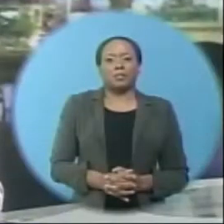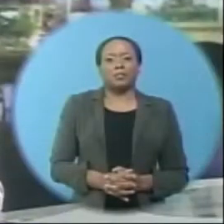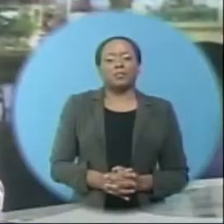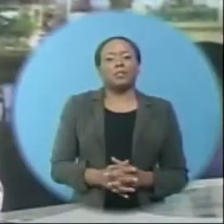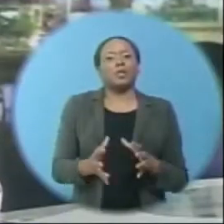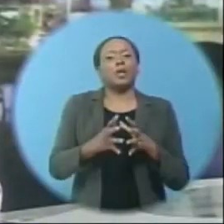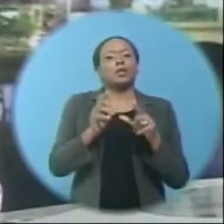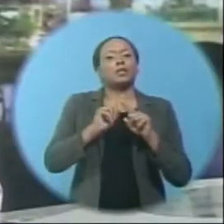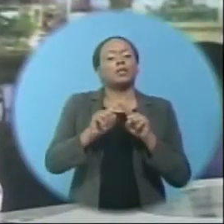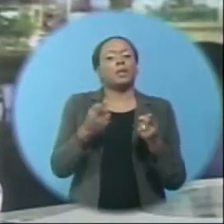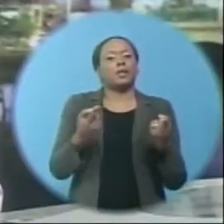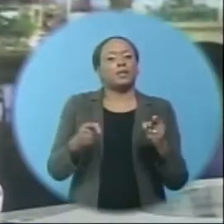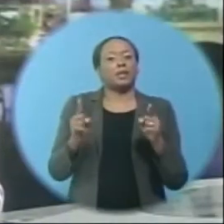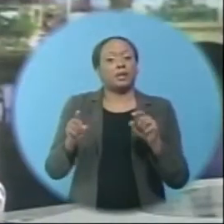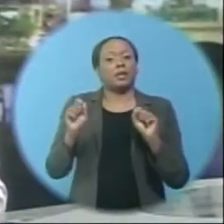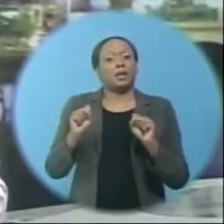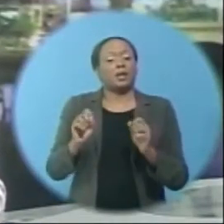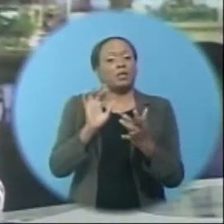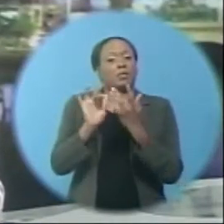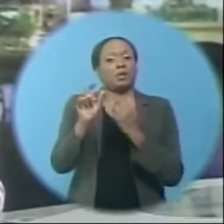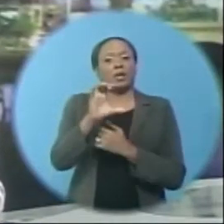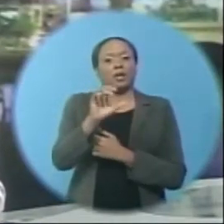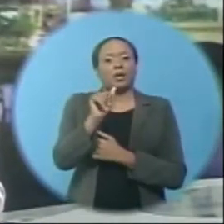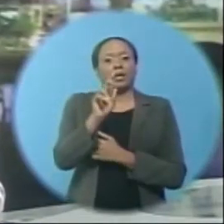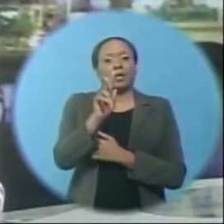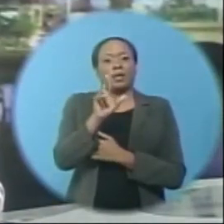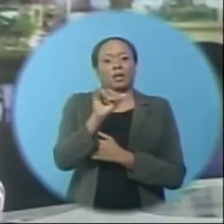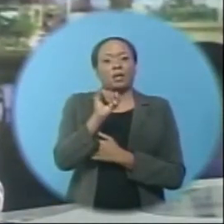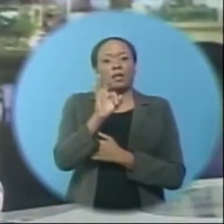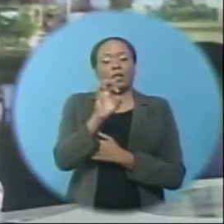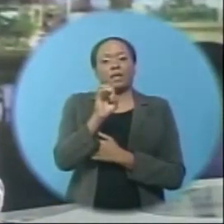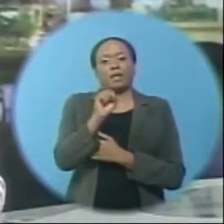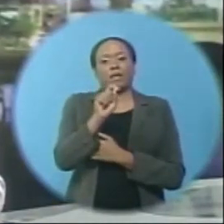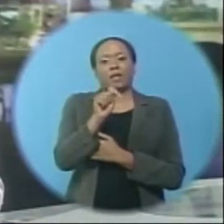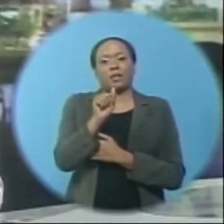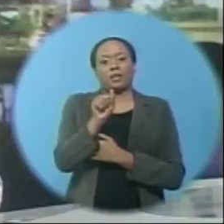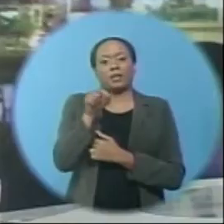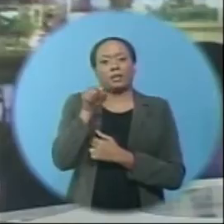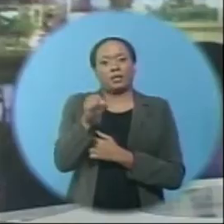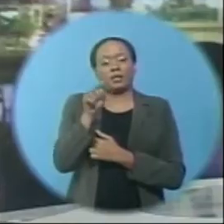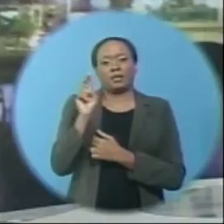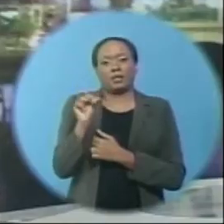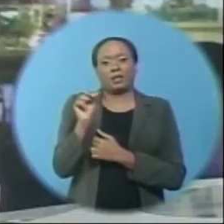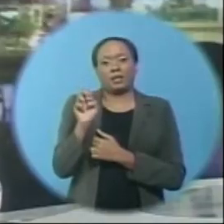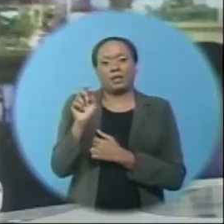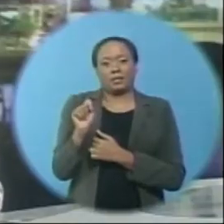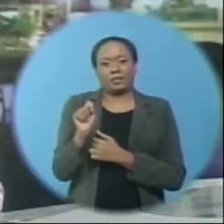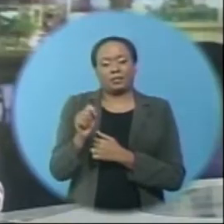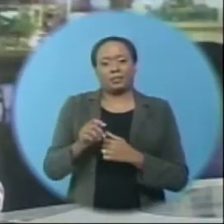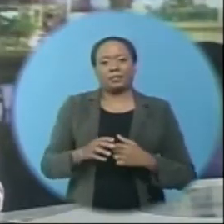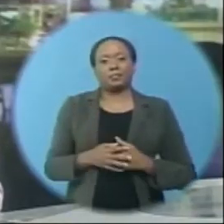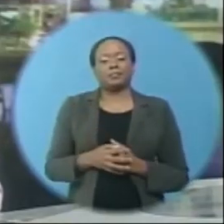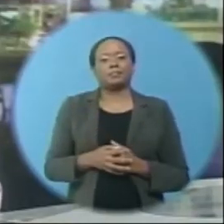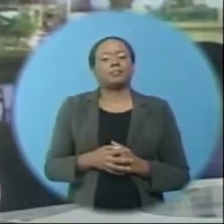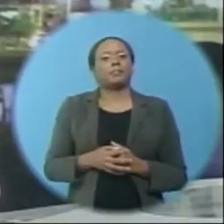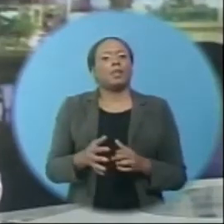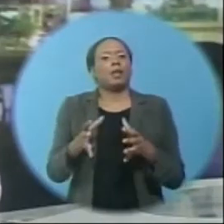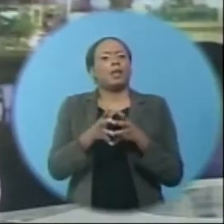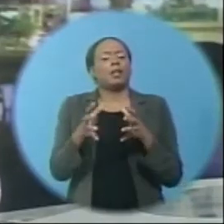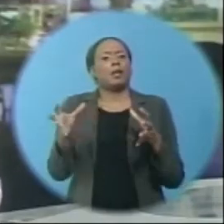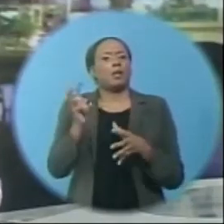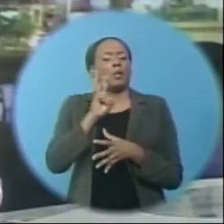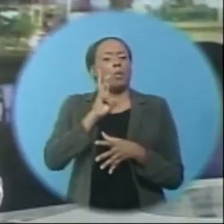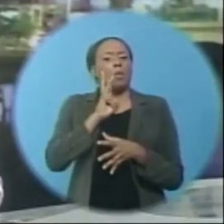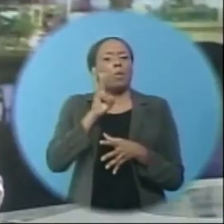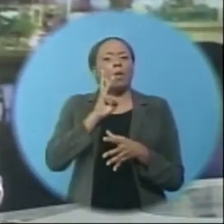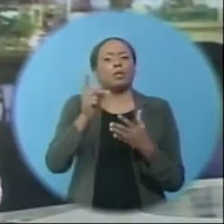other events can be found at carifesta.net. In other news now, with a number of major waterworks